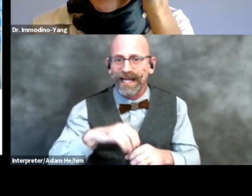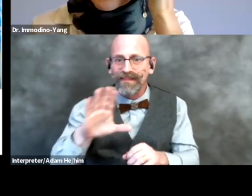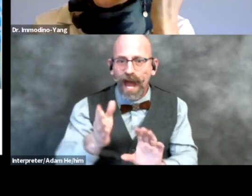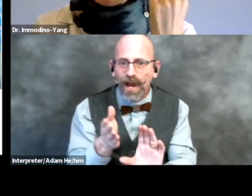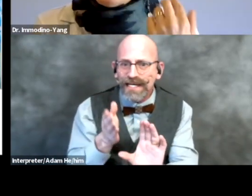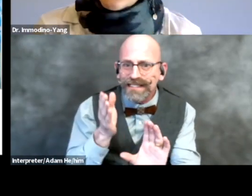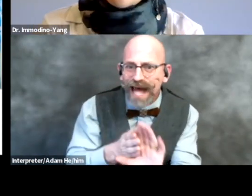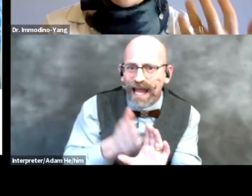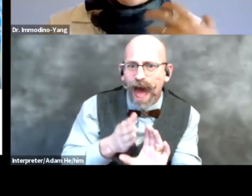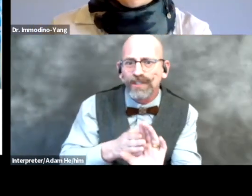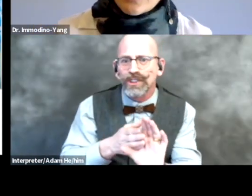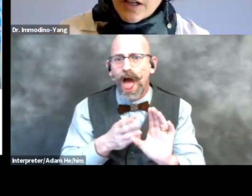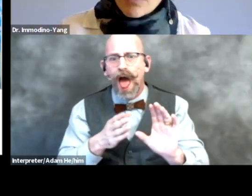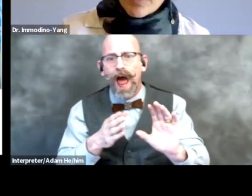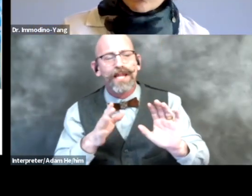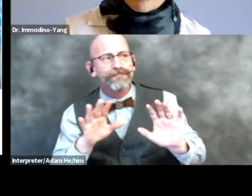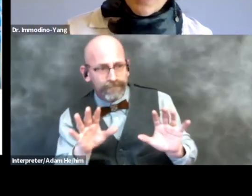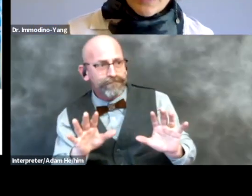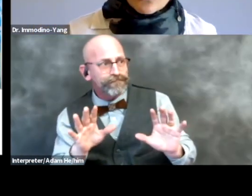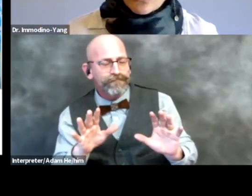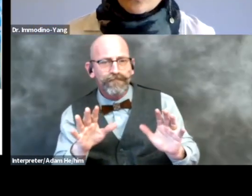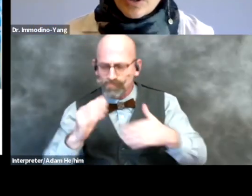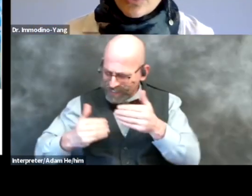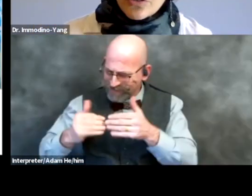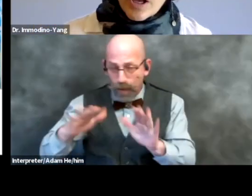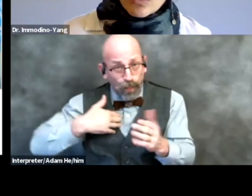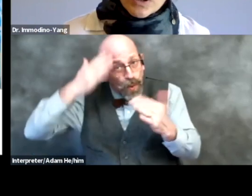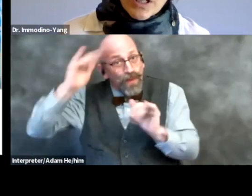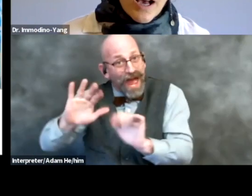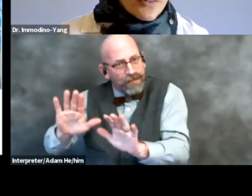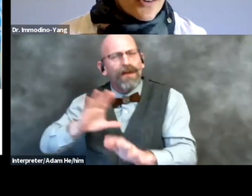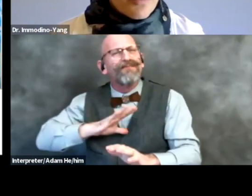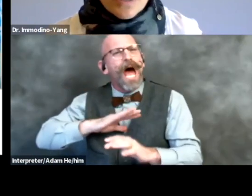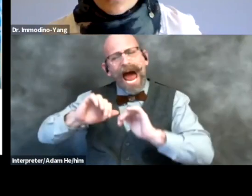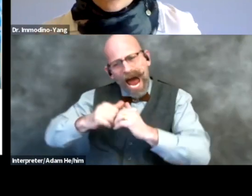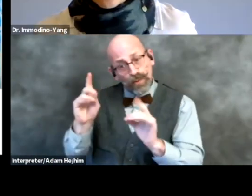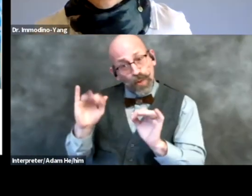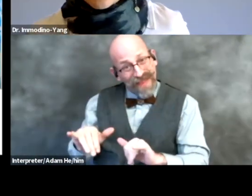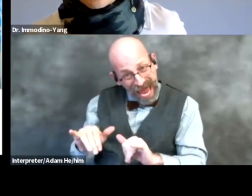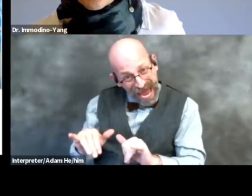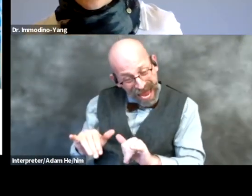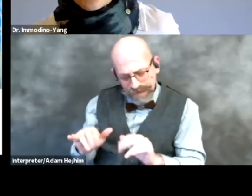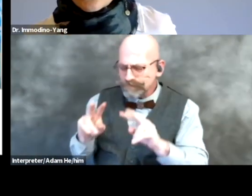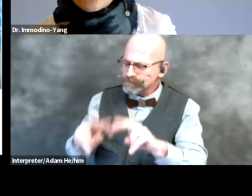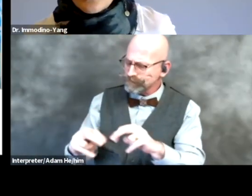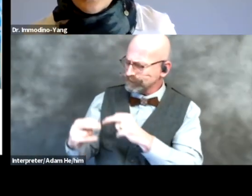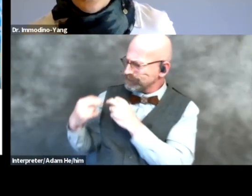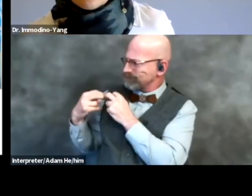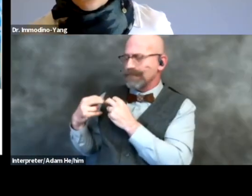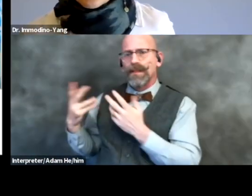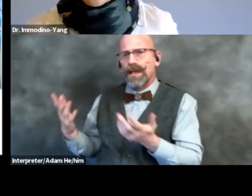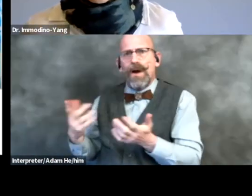psychological processing, how do we then take that information back and start to understand what counts as meaningful learning